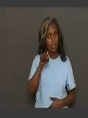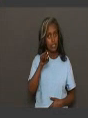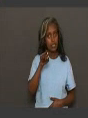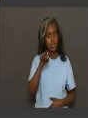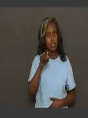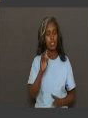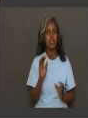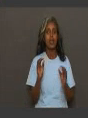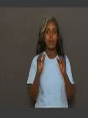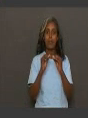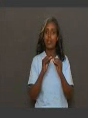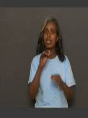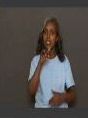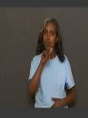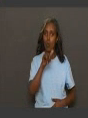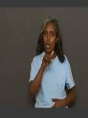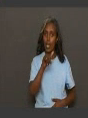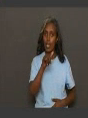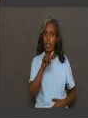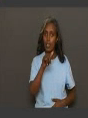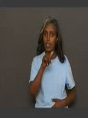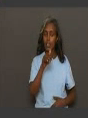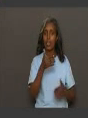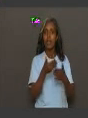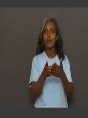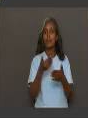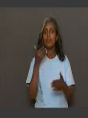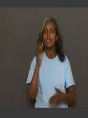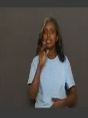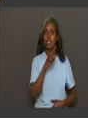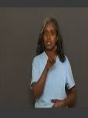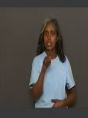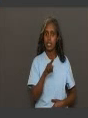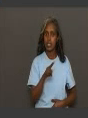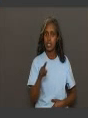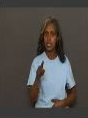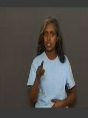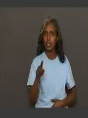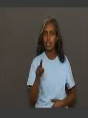3x plus y minus z